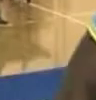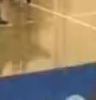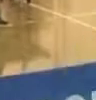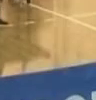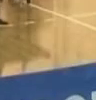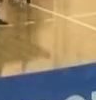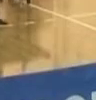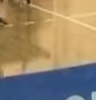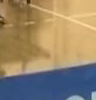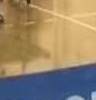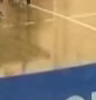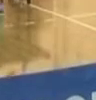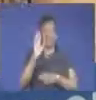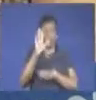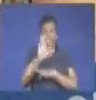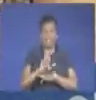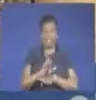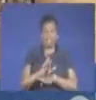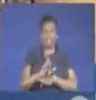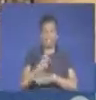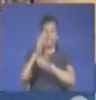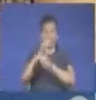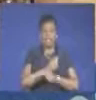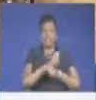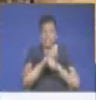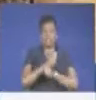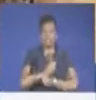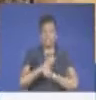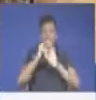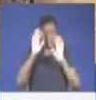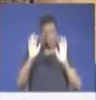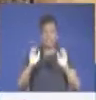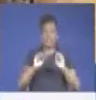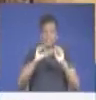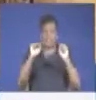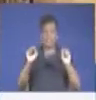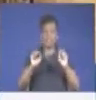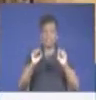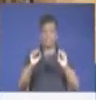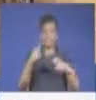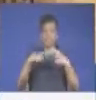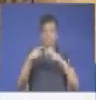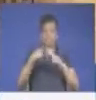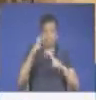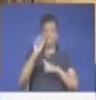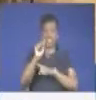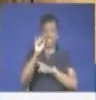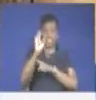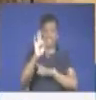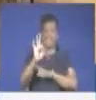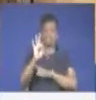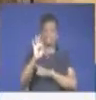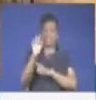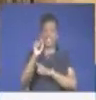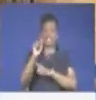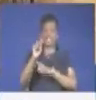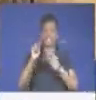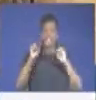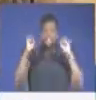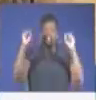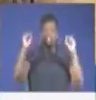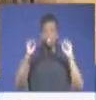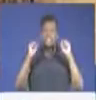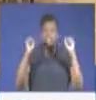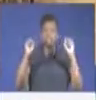Good evening, everybody, and welcome to Sports Saturday. I'm Charles Fisher. We're coming to you from the Mecca, the AFLE Gym. No, it's not about basketball, but the